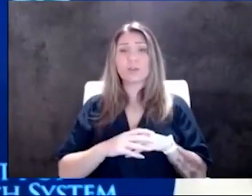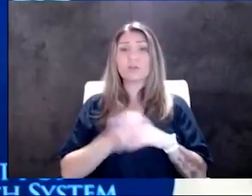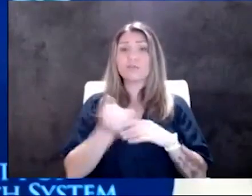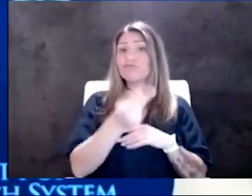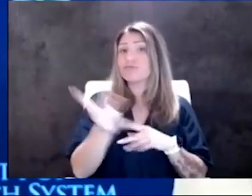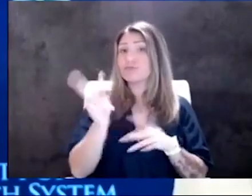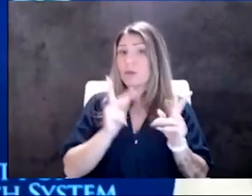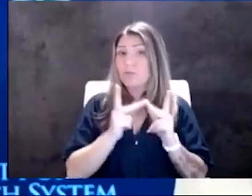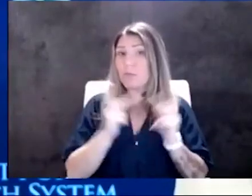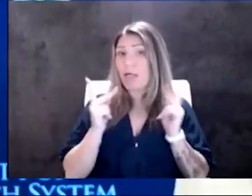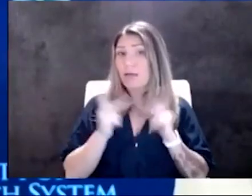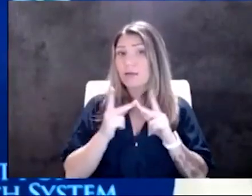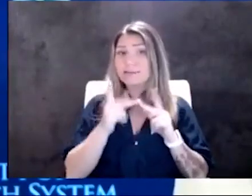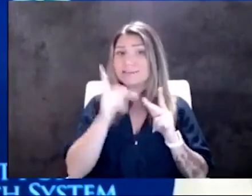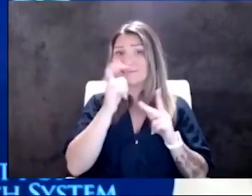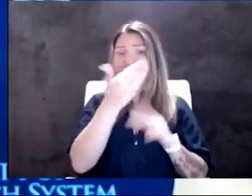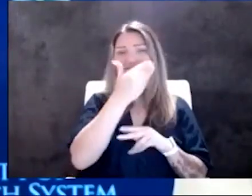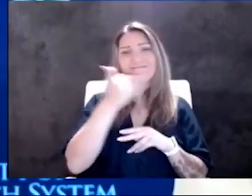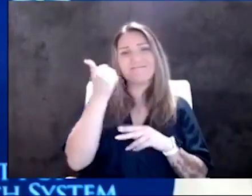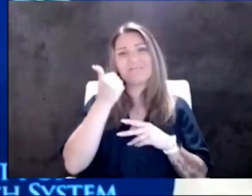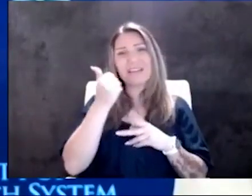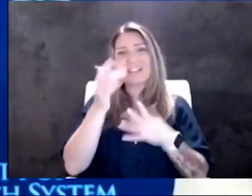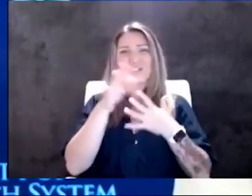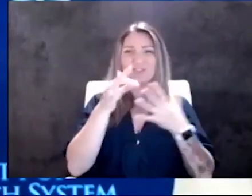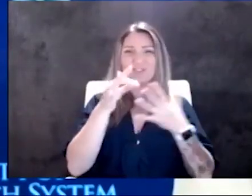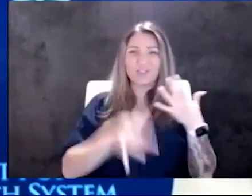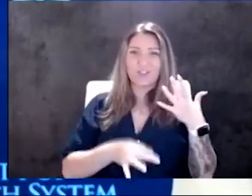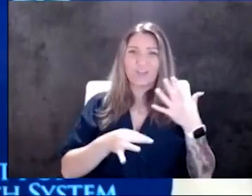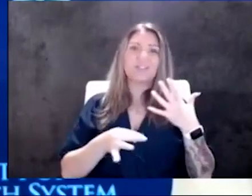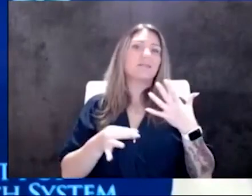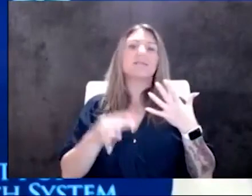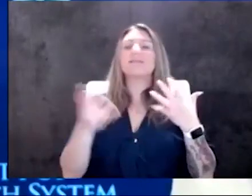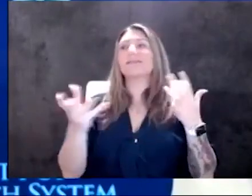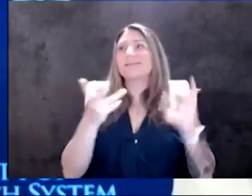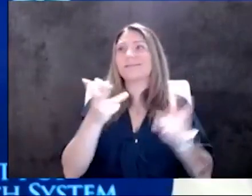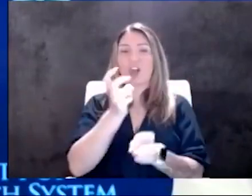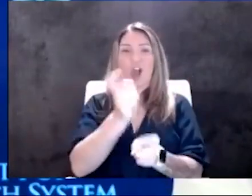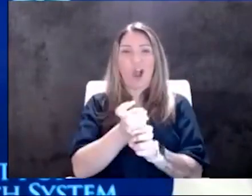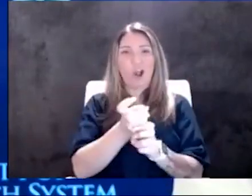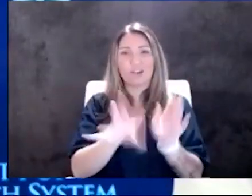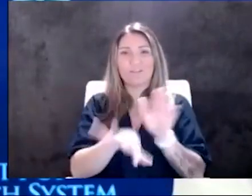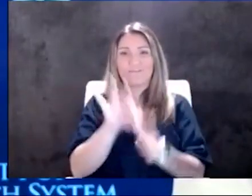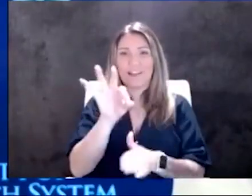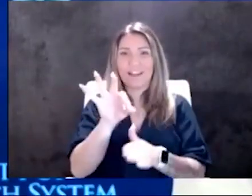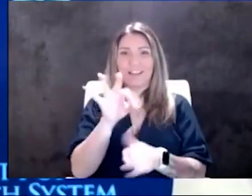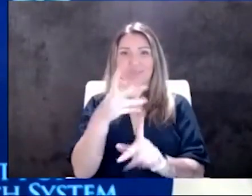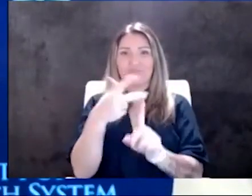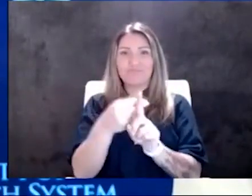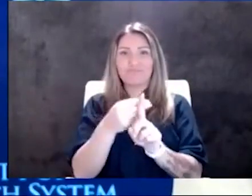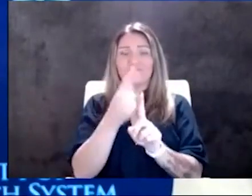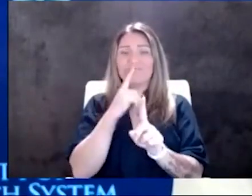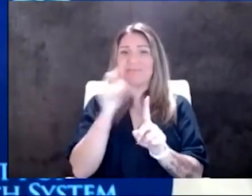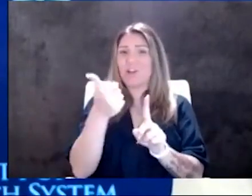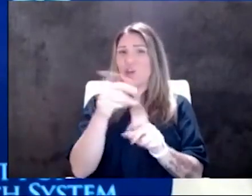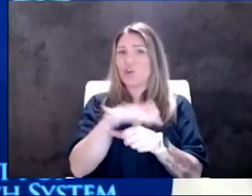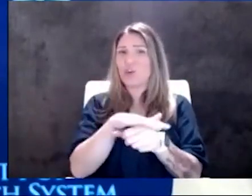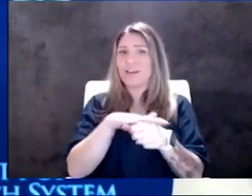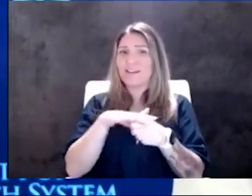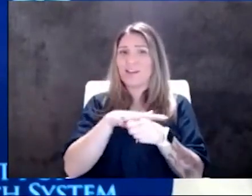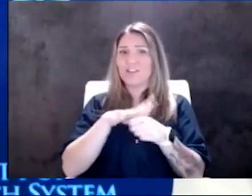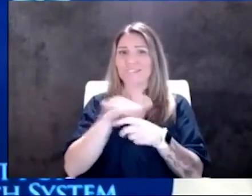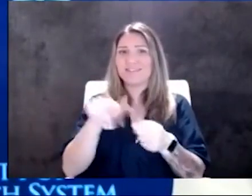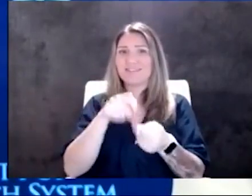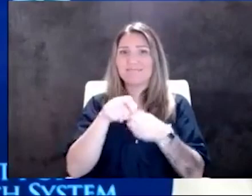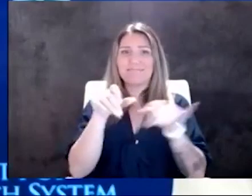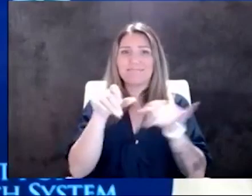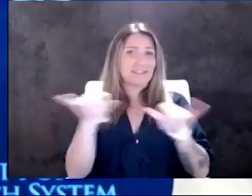best choices, so it's sometimes harder to find in some areas of the country the exact same shot as you got initially. So